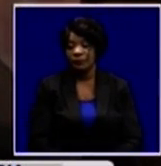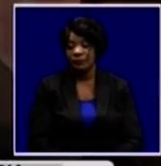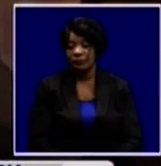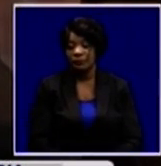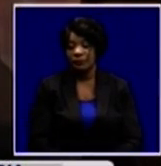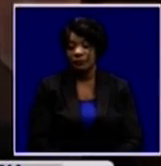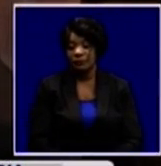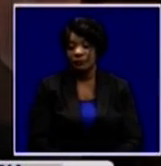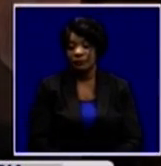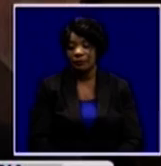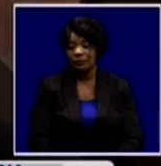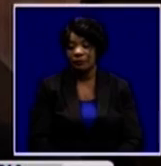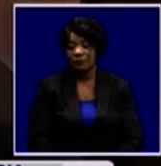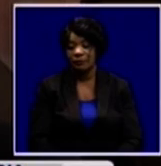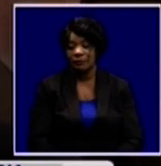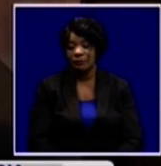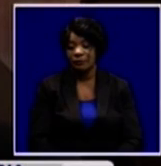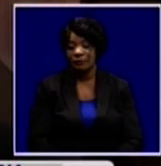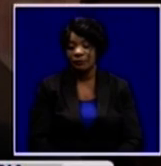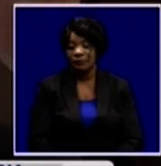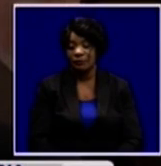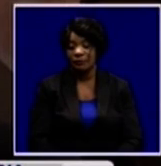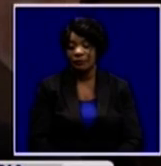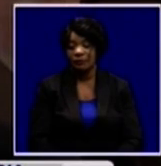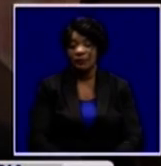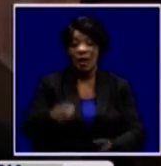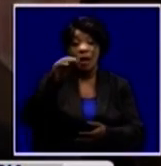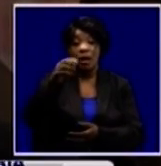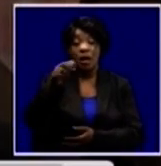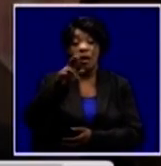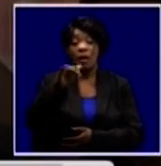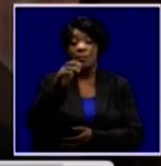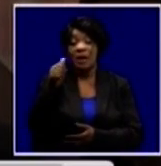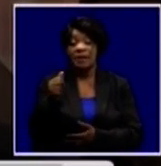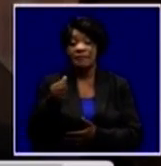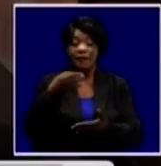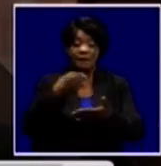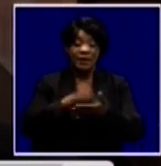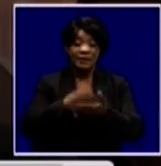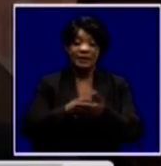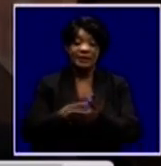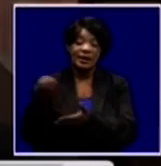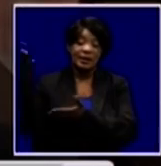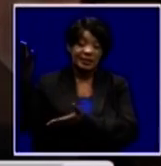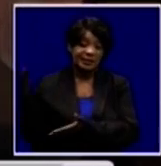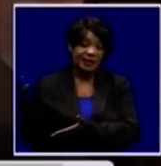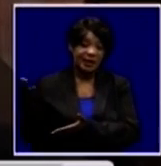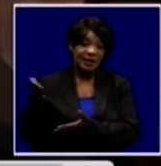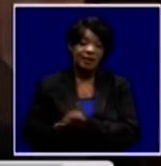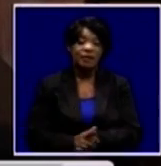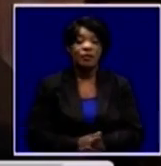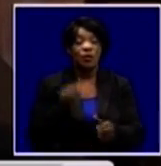to distribute. So ndiye kuti fertilizer yonse inabwera kudala. Then mairo